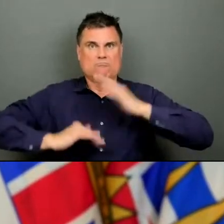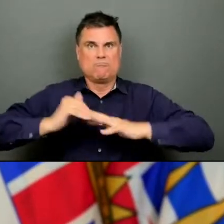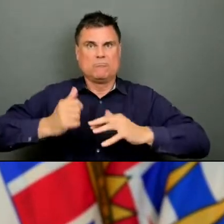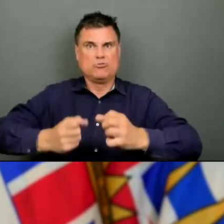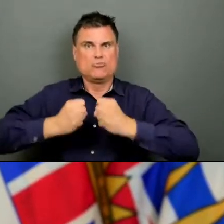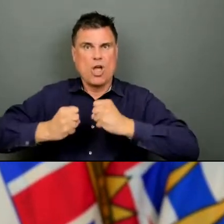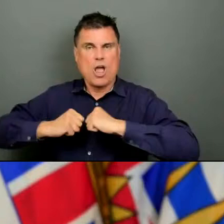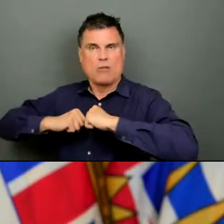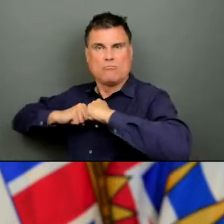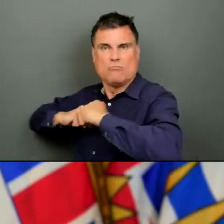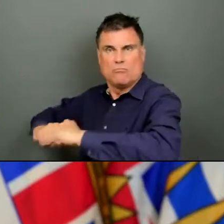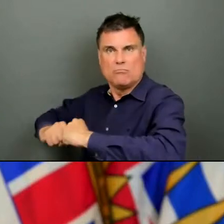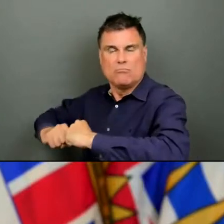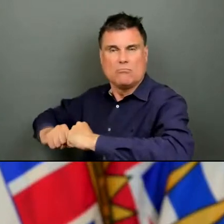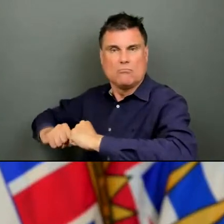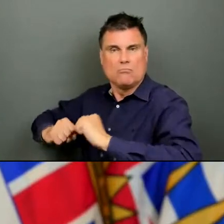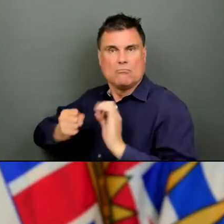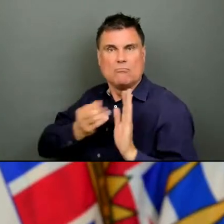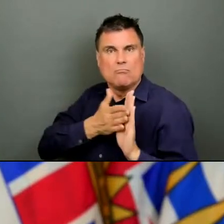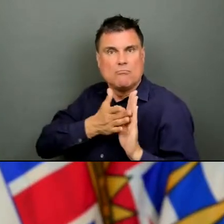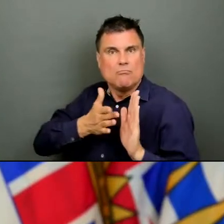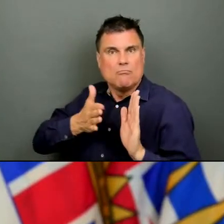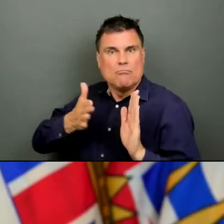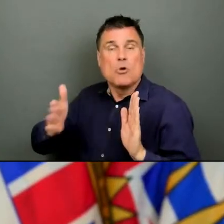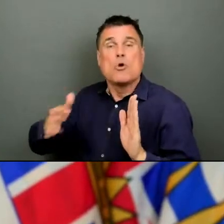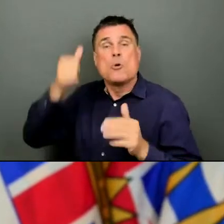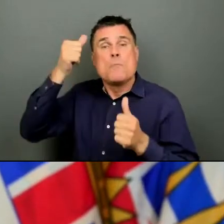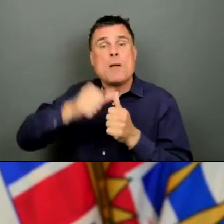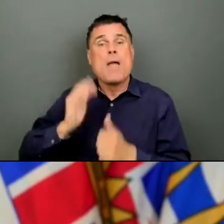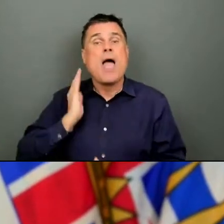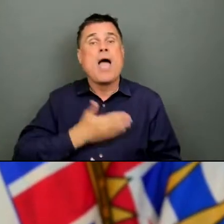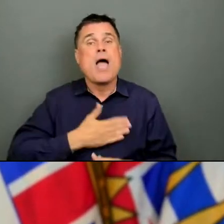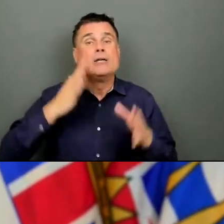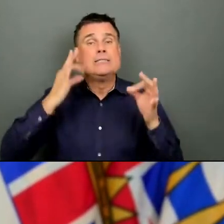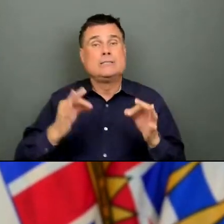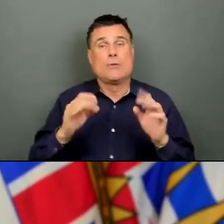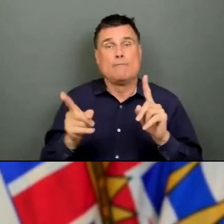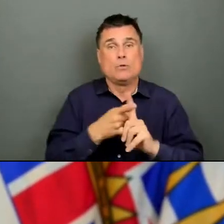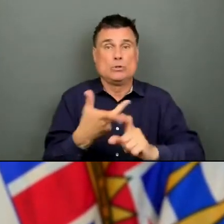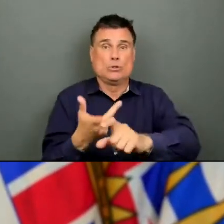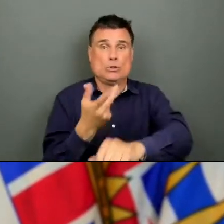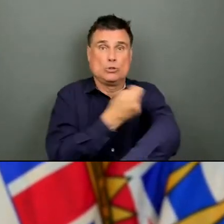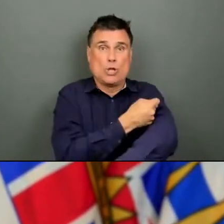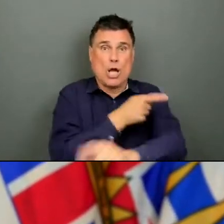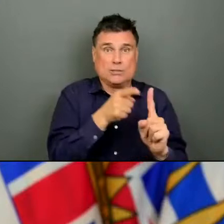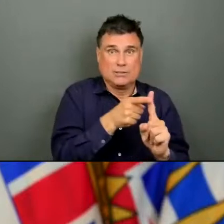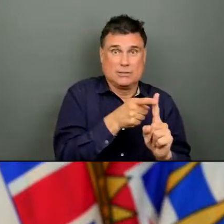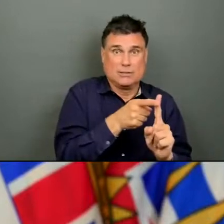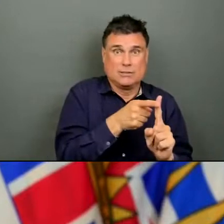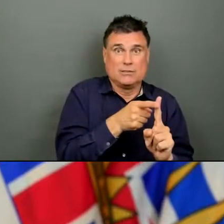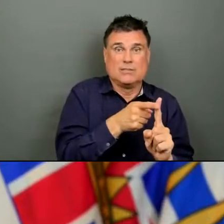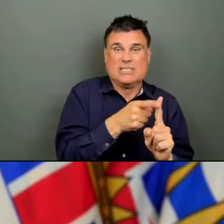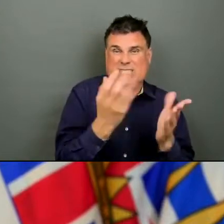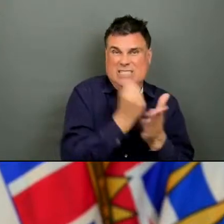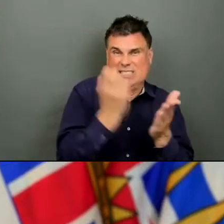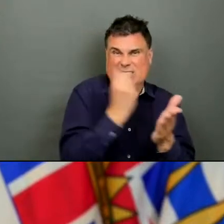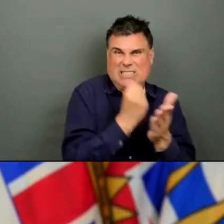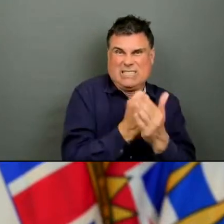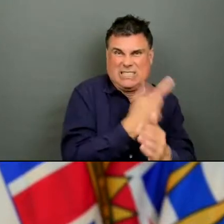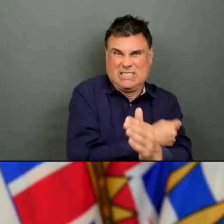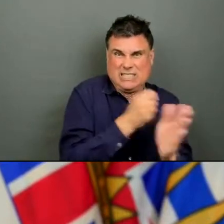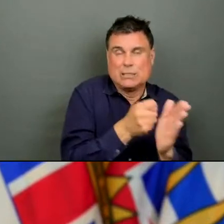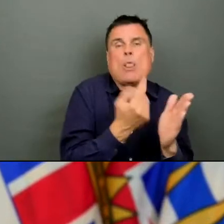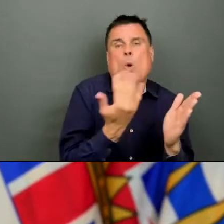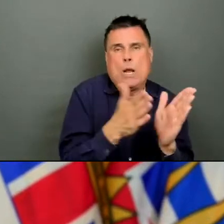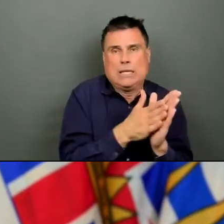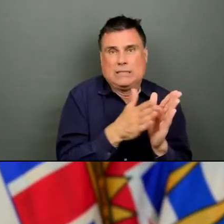we have, that we made that decision to get first doses into people as quickly as we possibly could. We're now